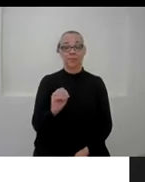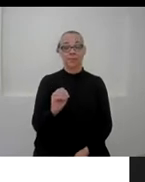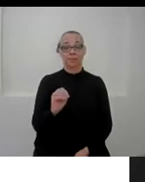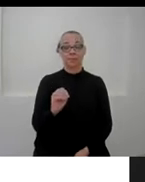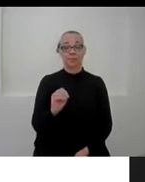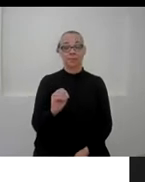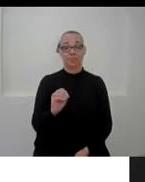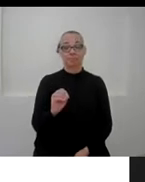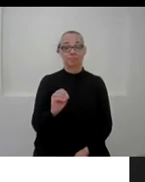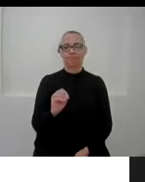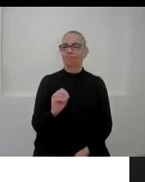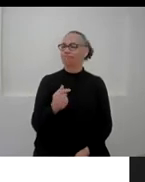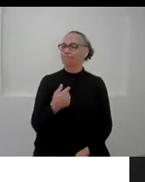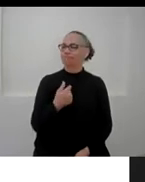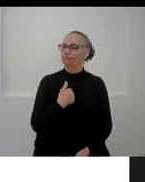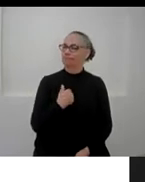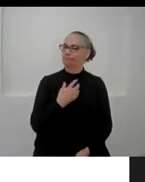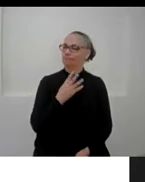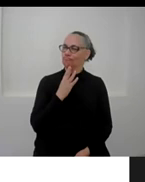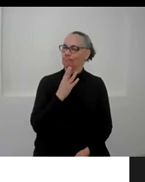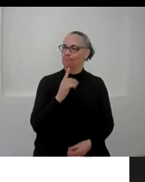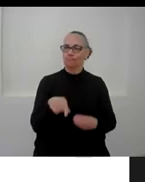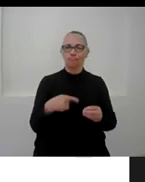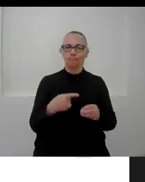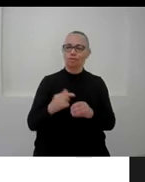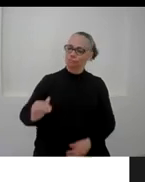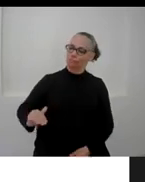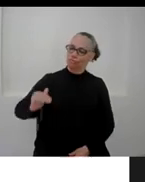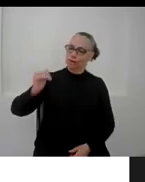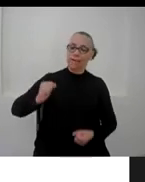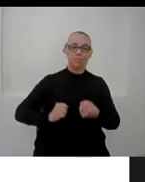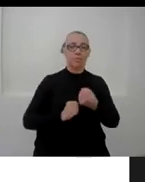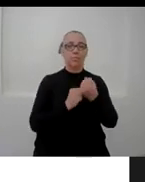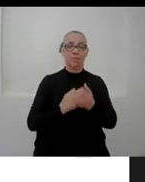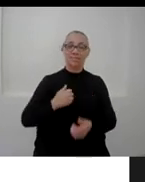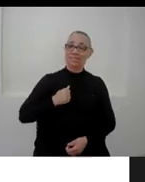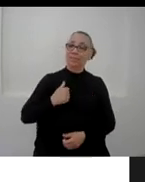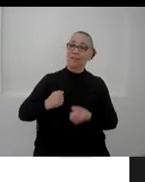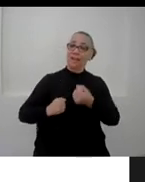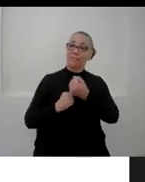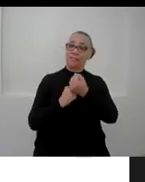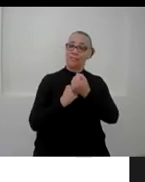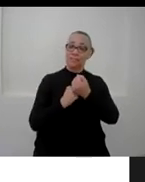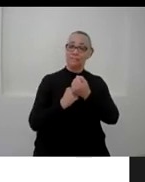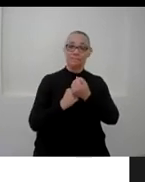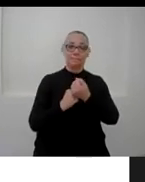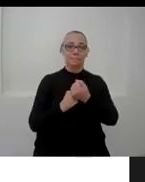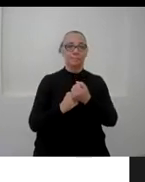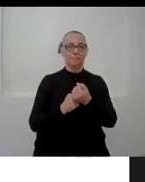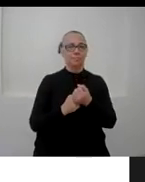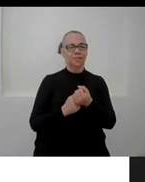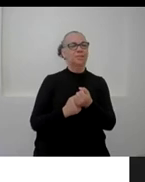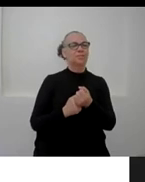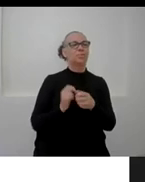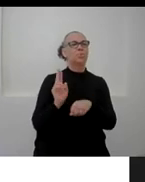I'm going to talk about growing and supporting self-advocacy. I want to spend a little bit of